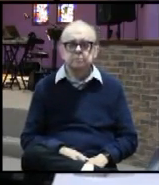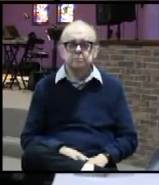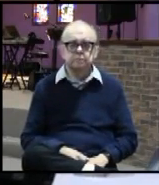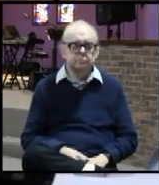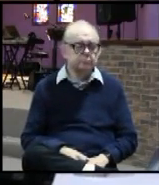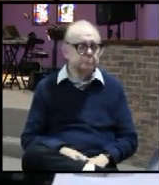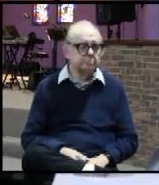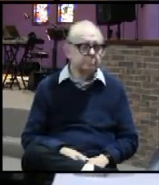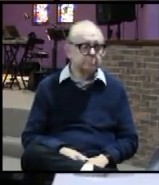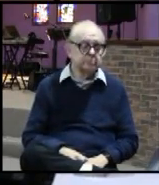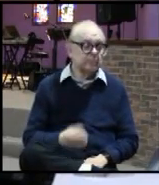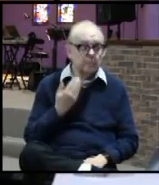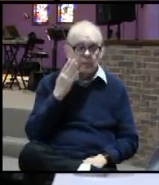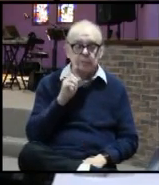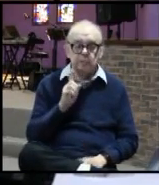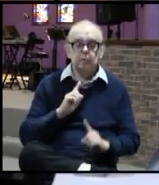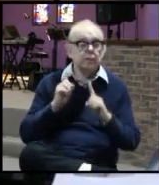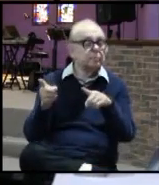I'm not sure where I'm going.